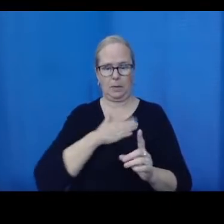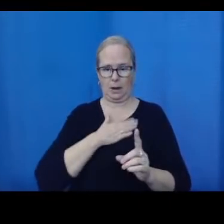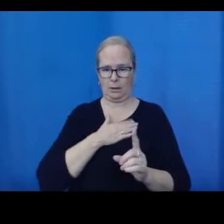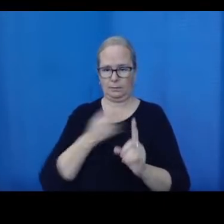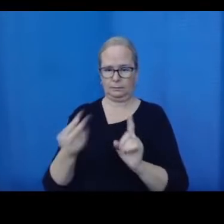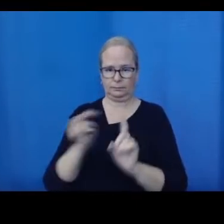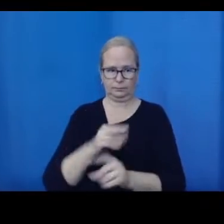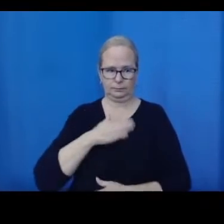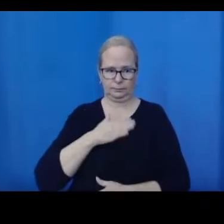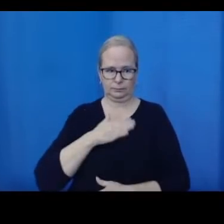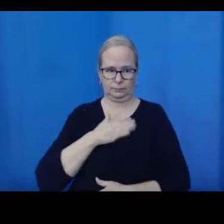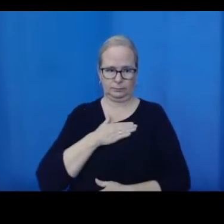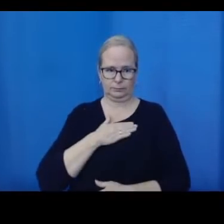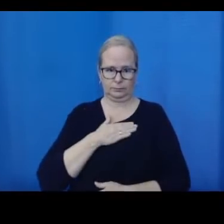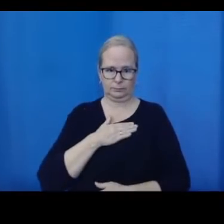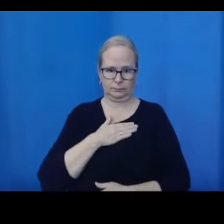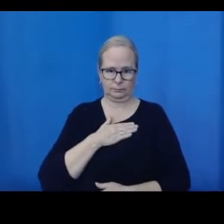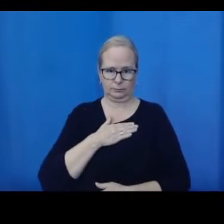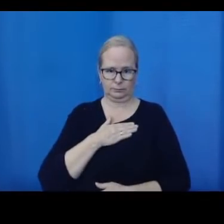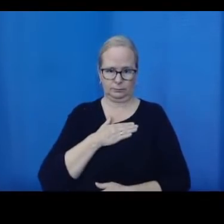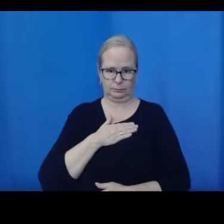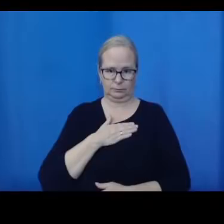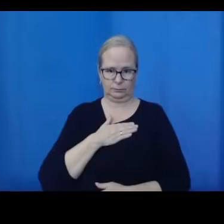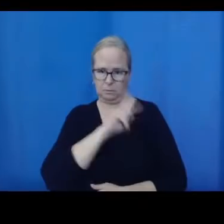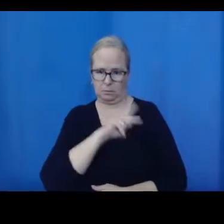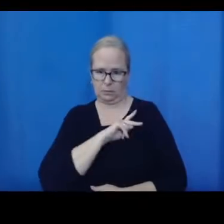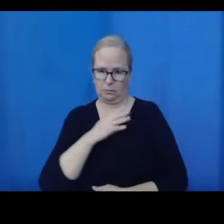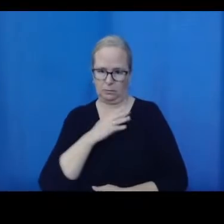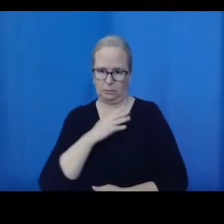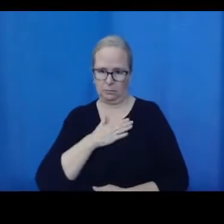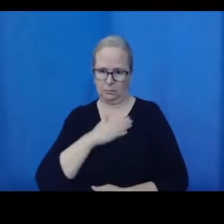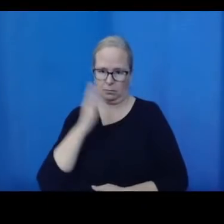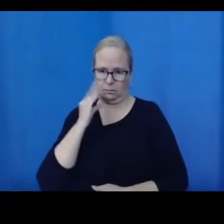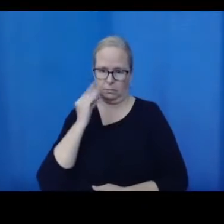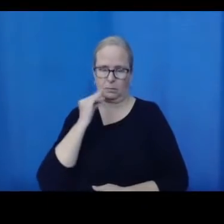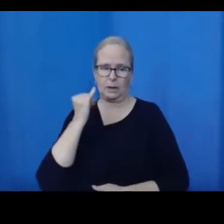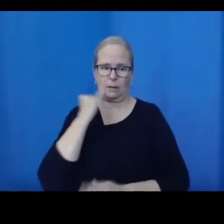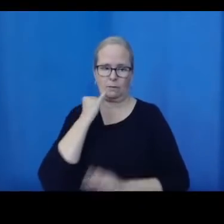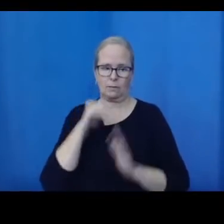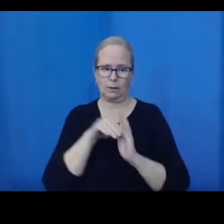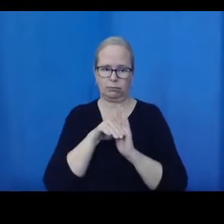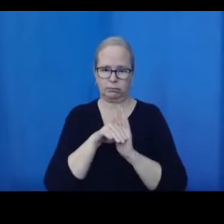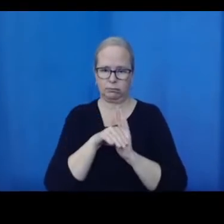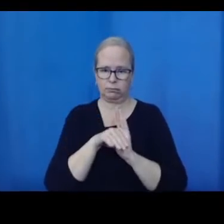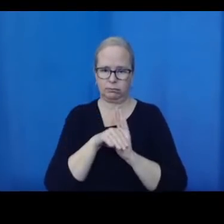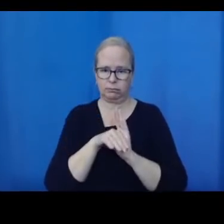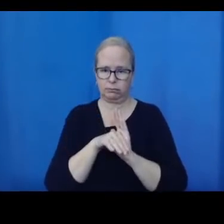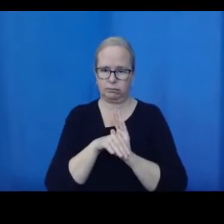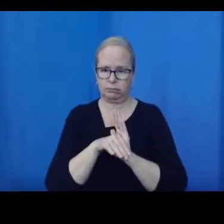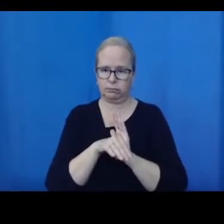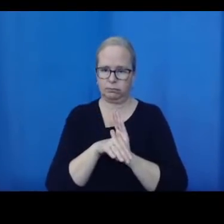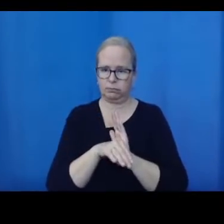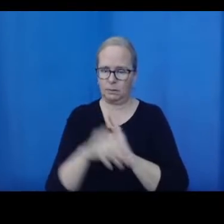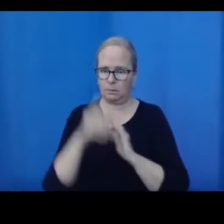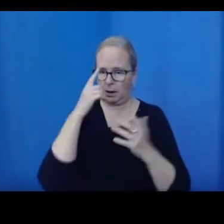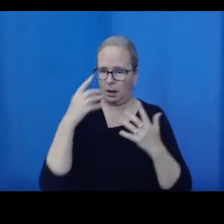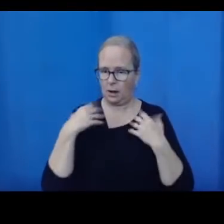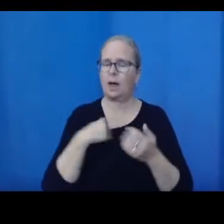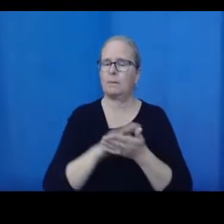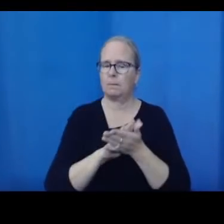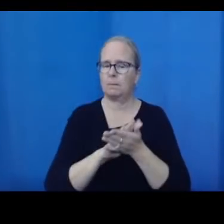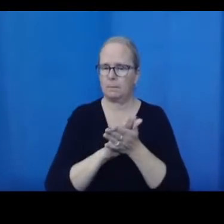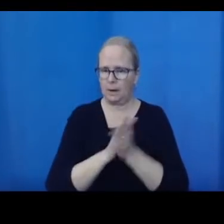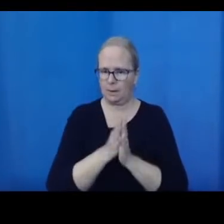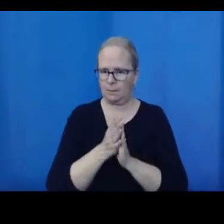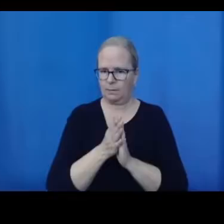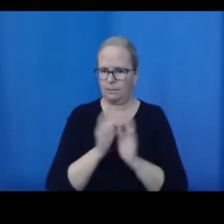hill into kind of negative mental health territory, I become very internal. I withdraw emotionally from the people around